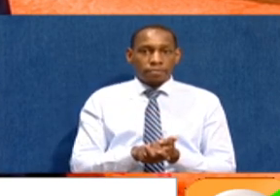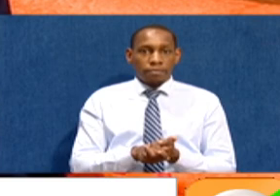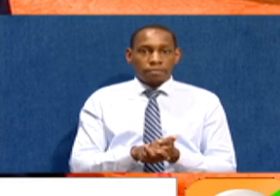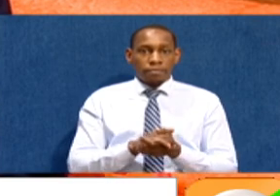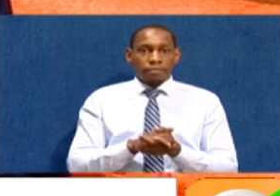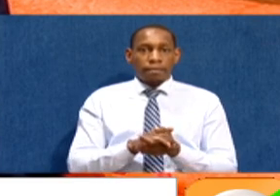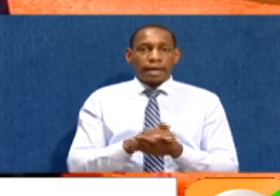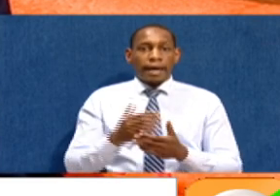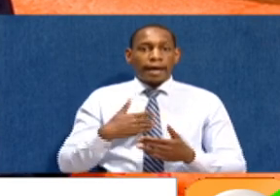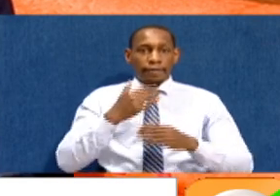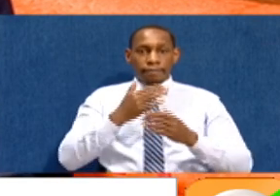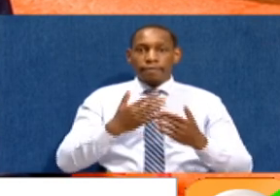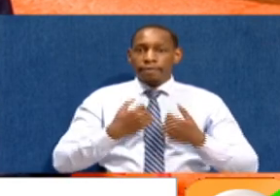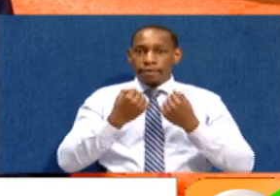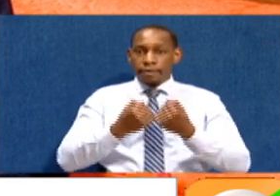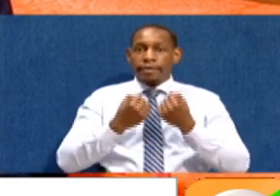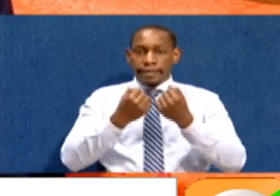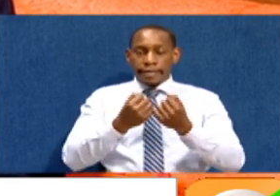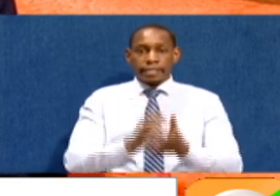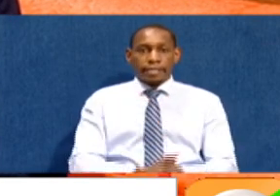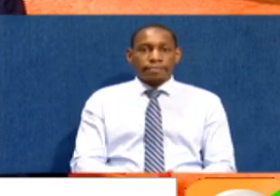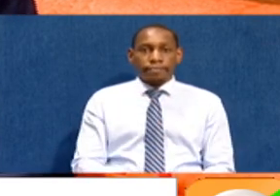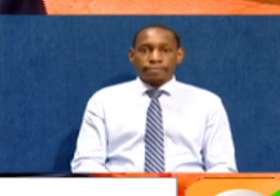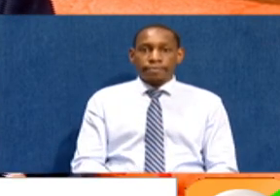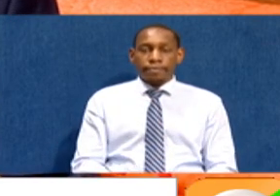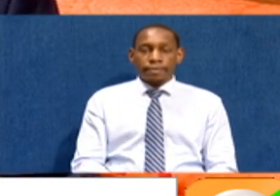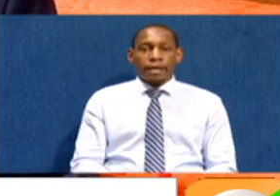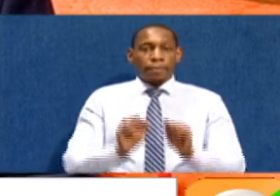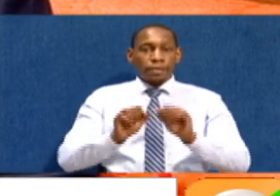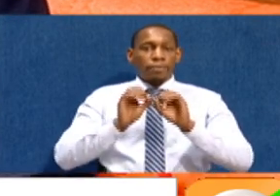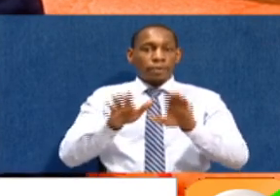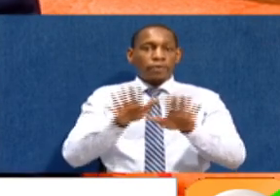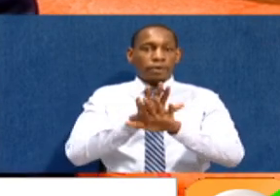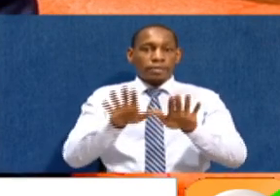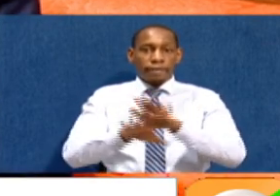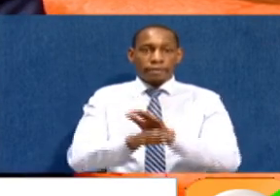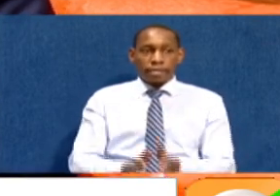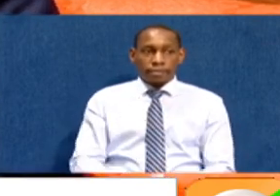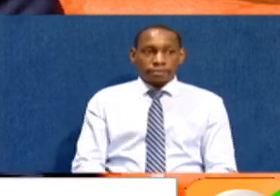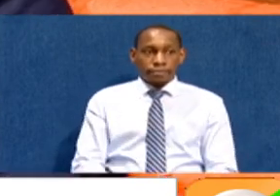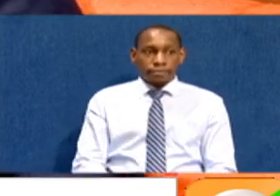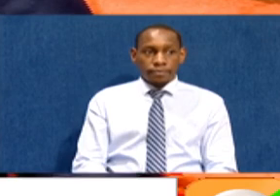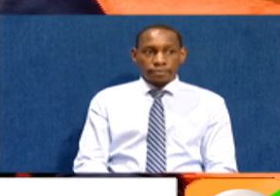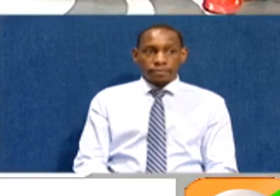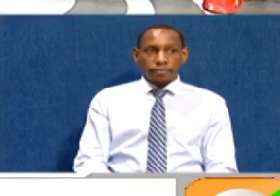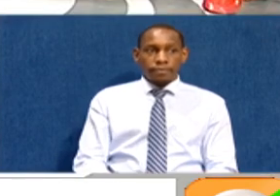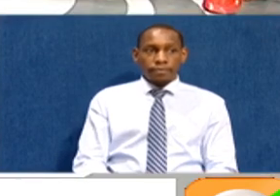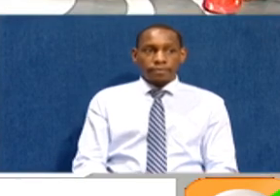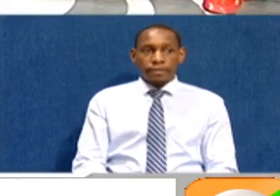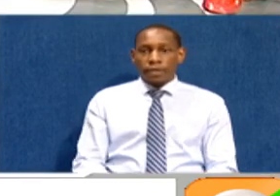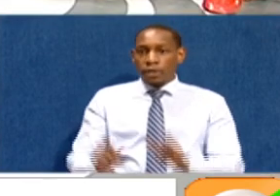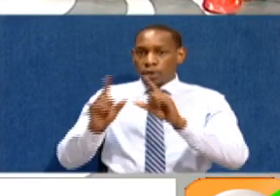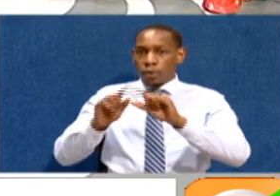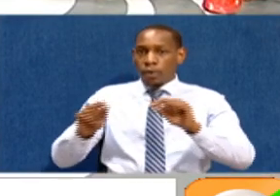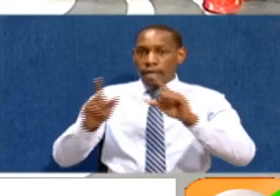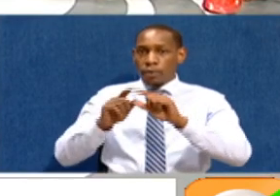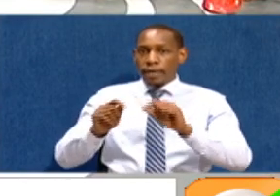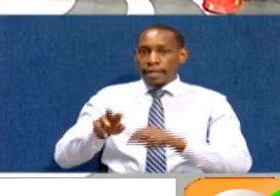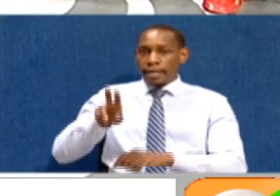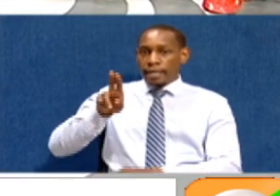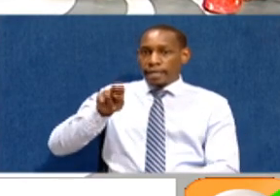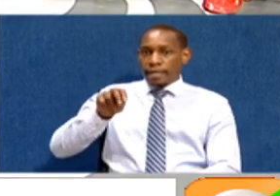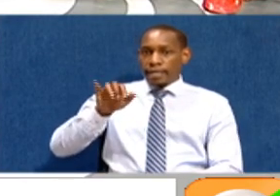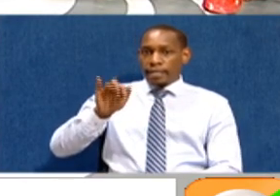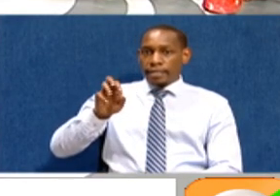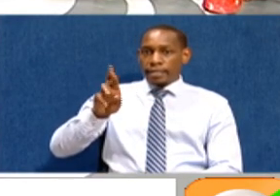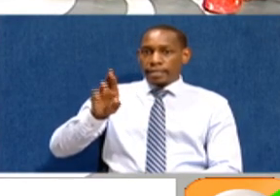current when it counts. Otherwise, we lose everything. Prof, what was that Mwalimu Nyerere said? What was that